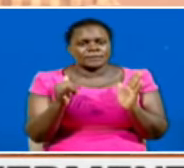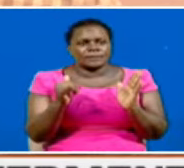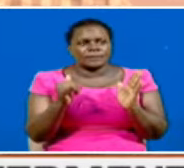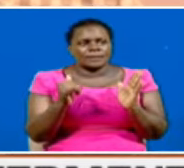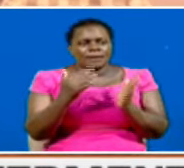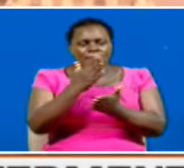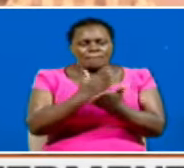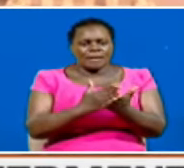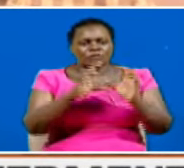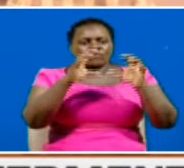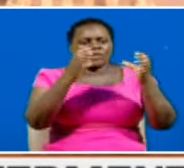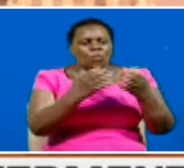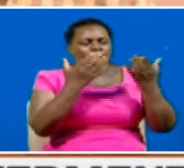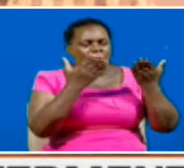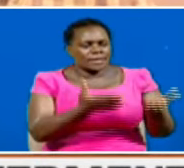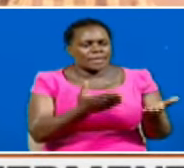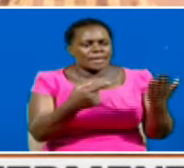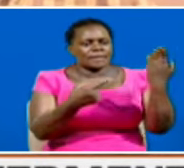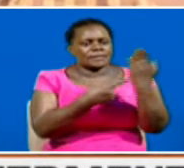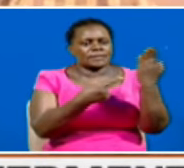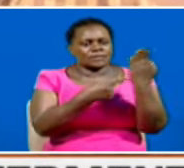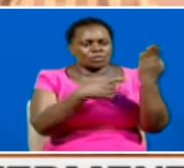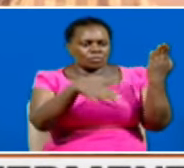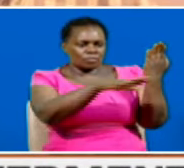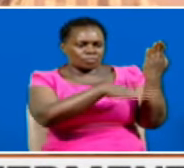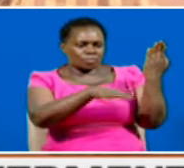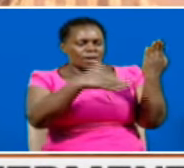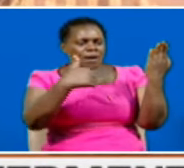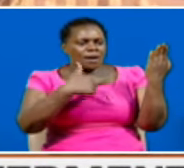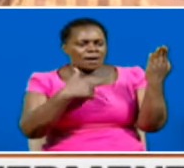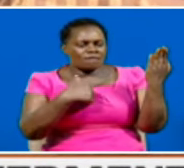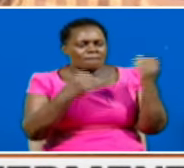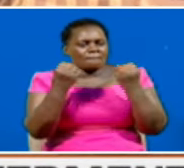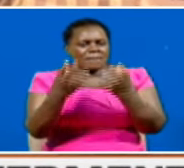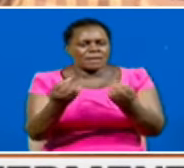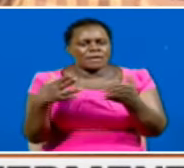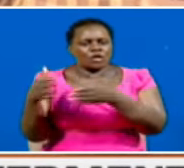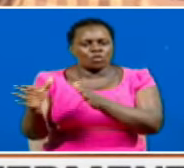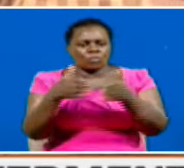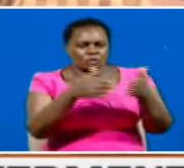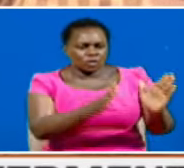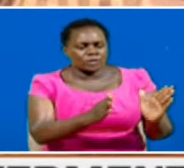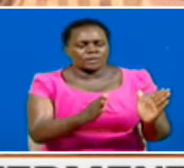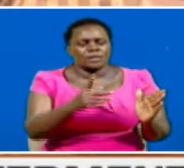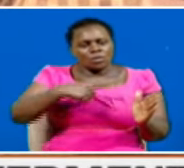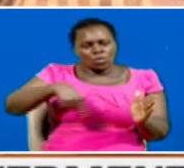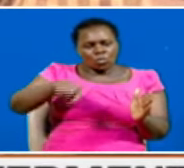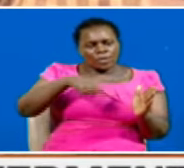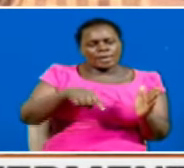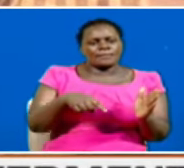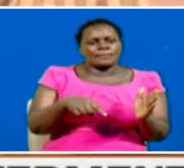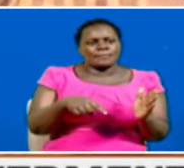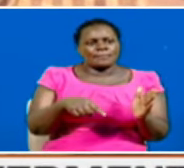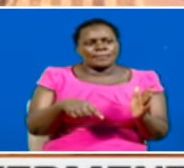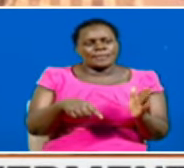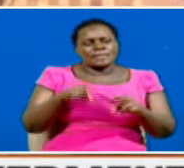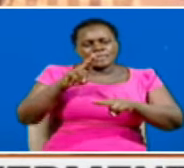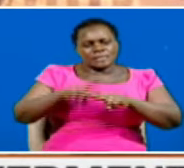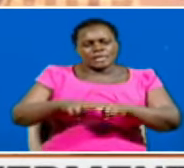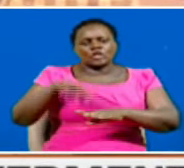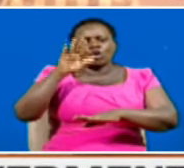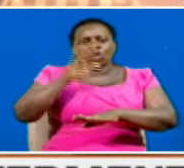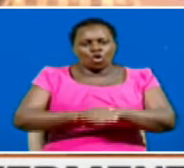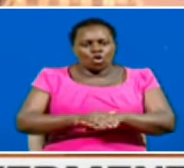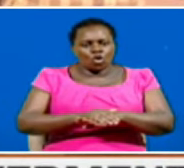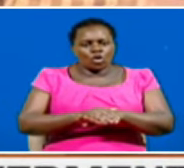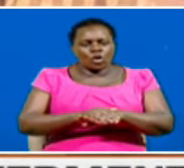of the world, in the digital space. We have so many opportunities that we are sitting on. The